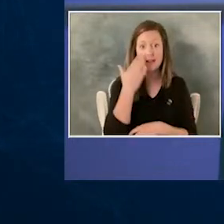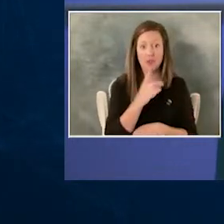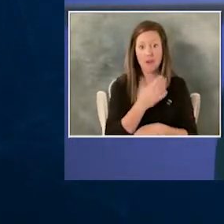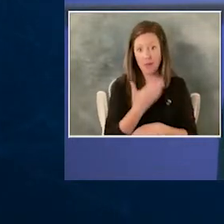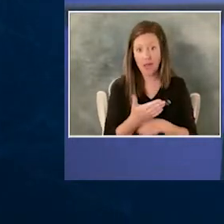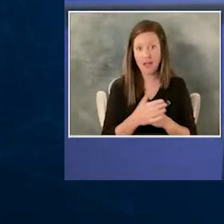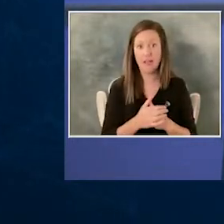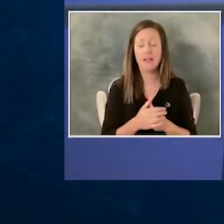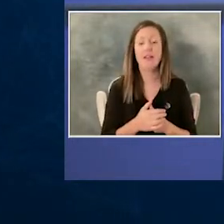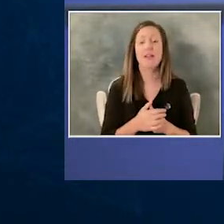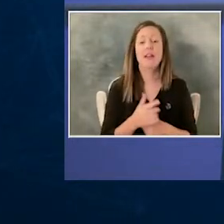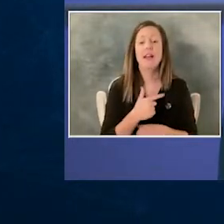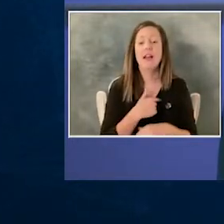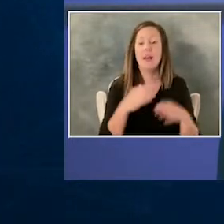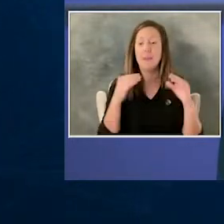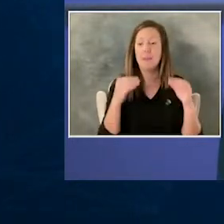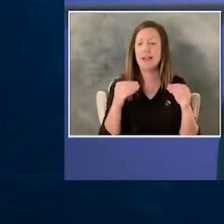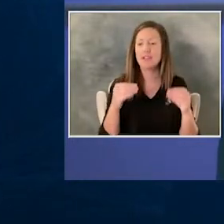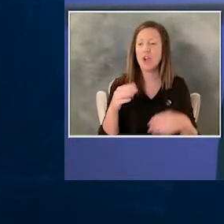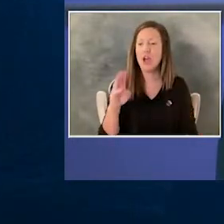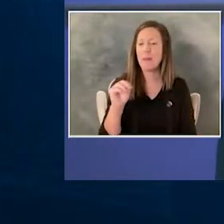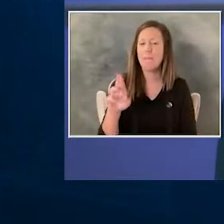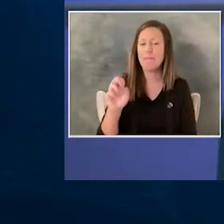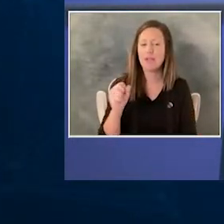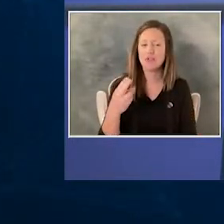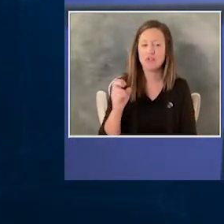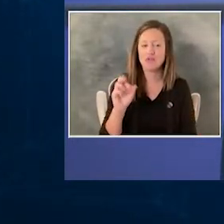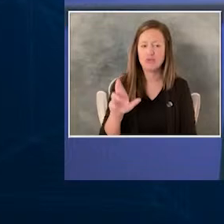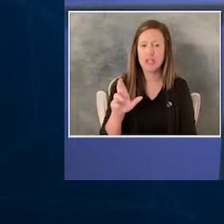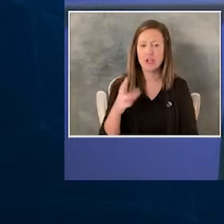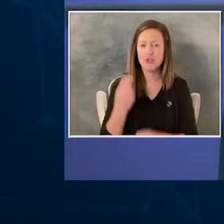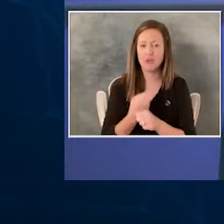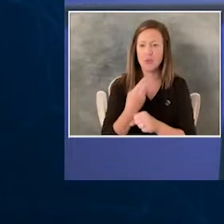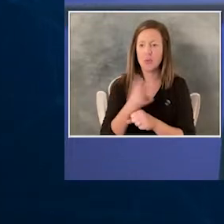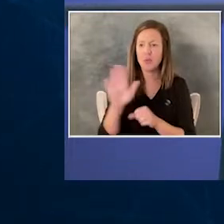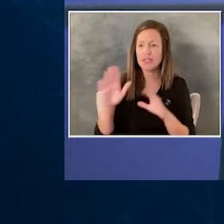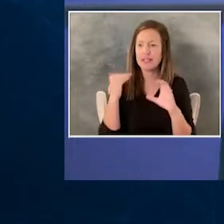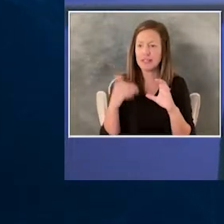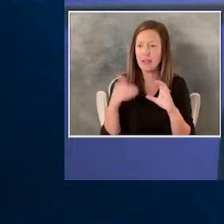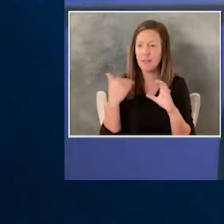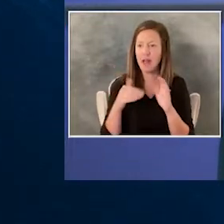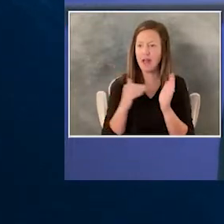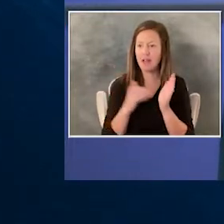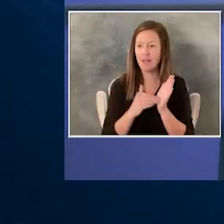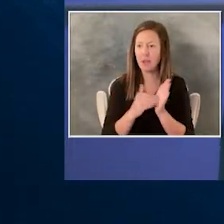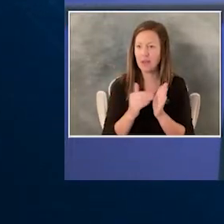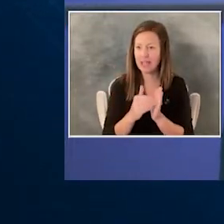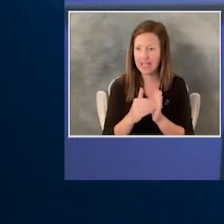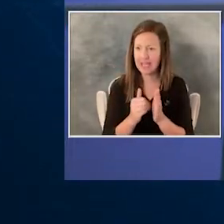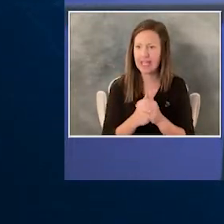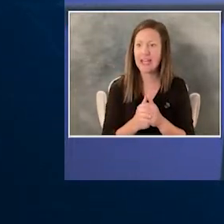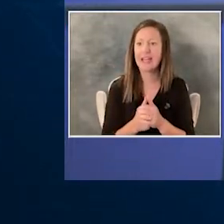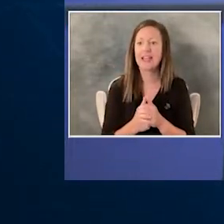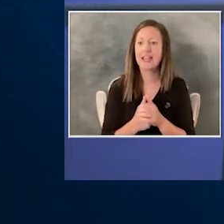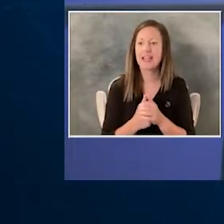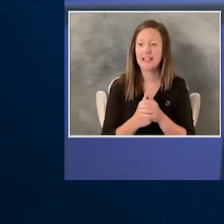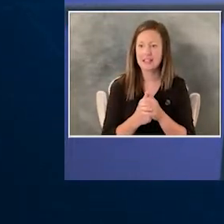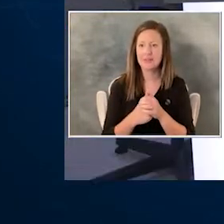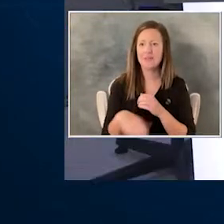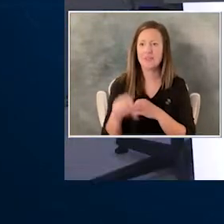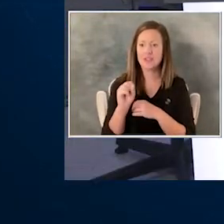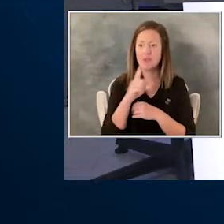I taught Mr. Shearer to use his email frequently. So yeah, we spend a lot of time